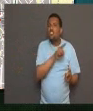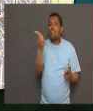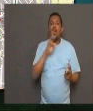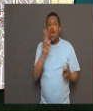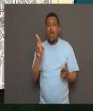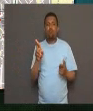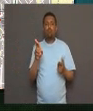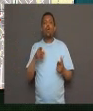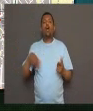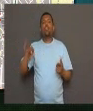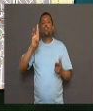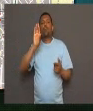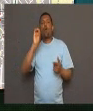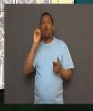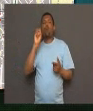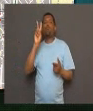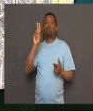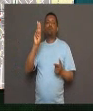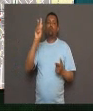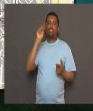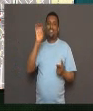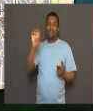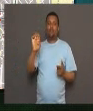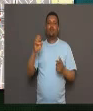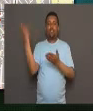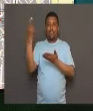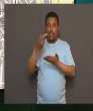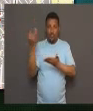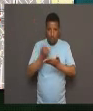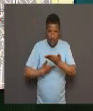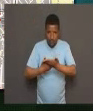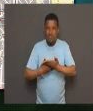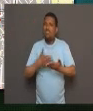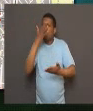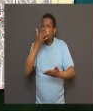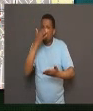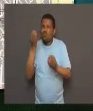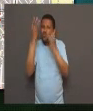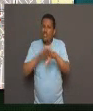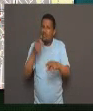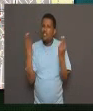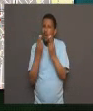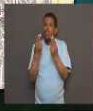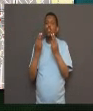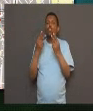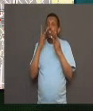route sketch maps. These are frequently used by